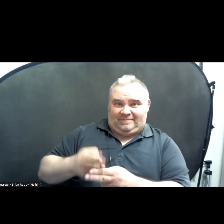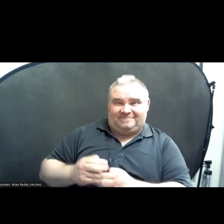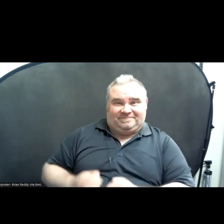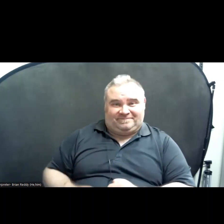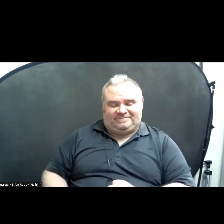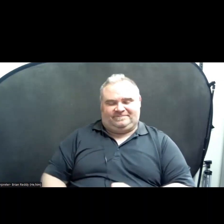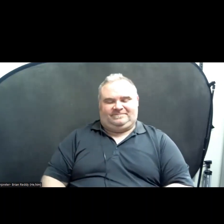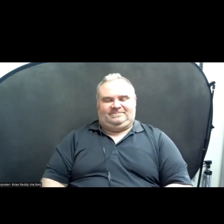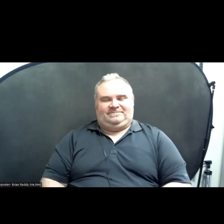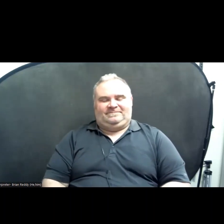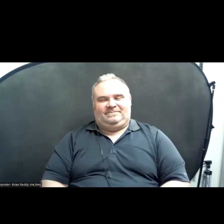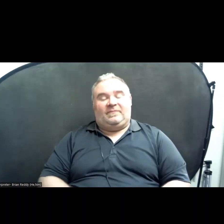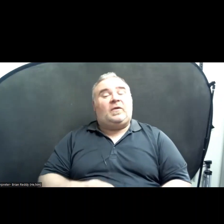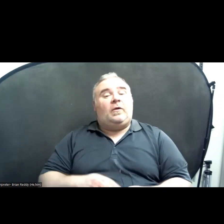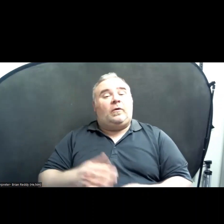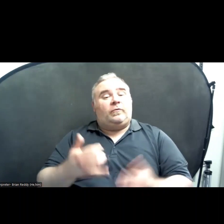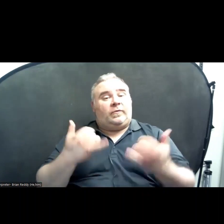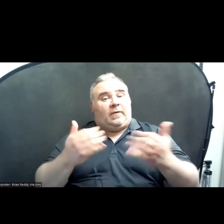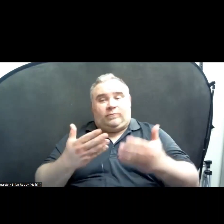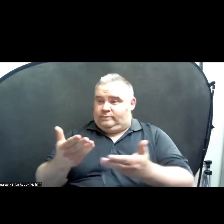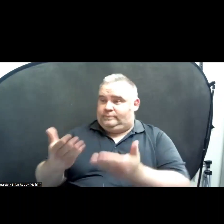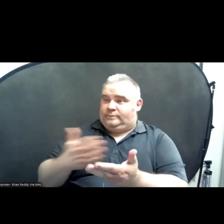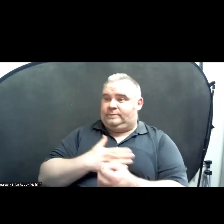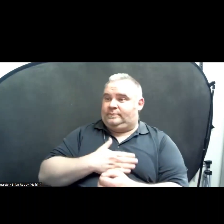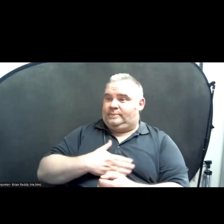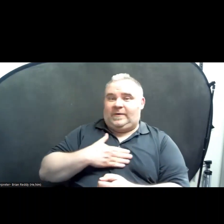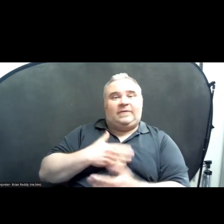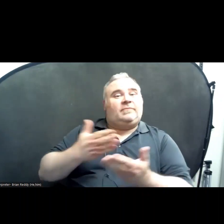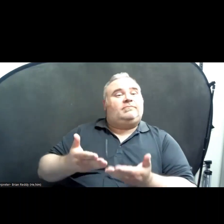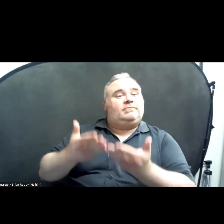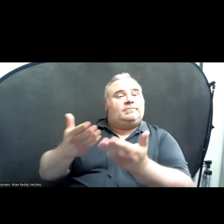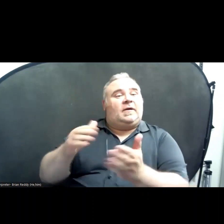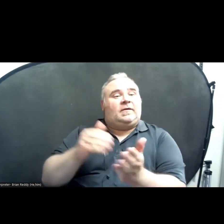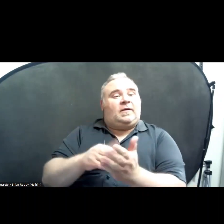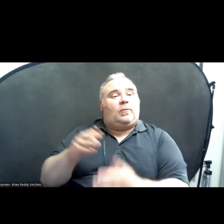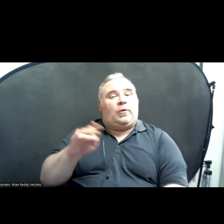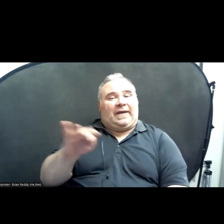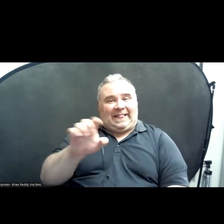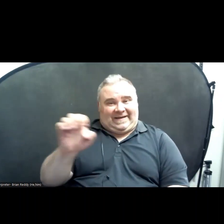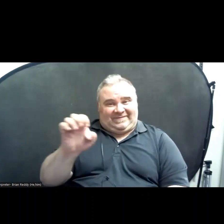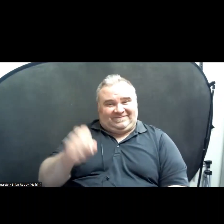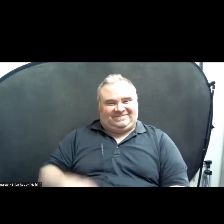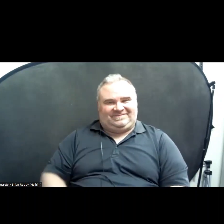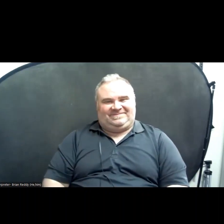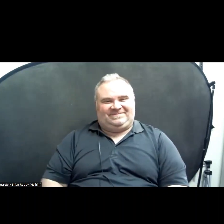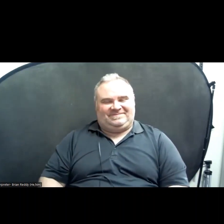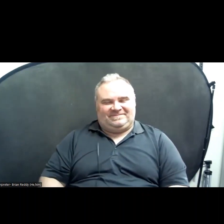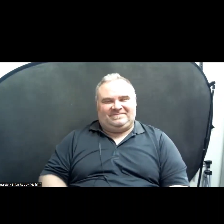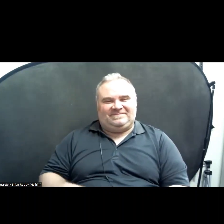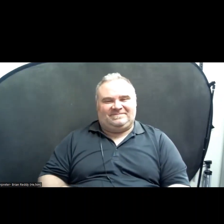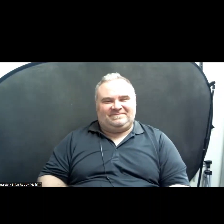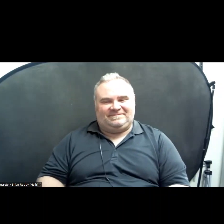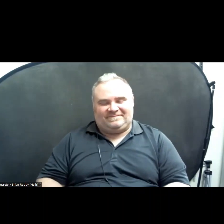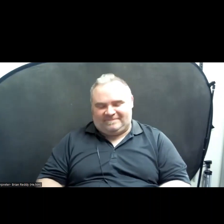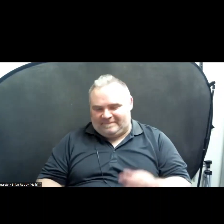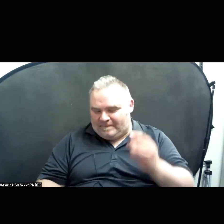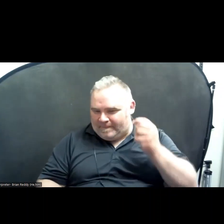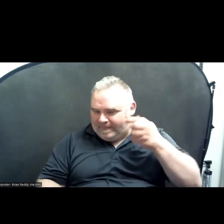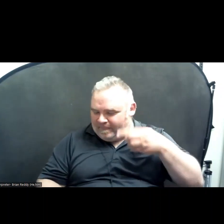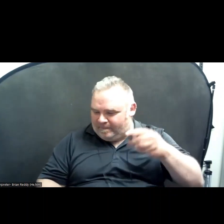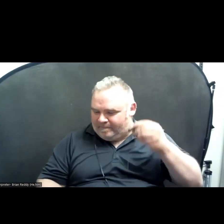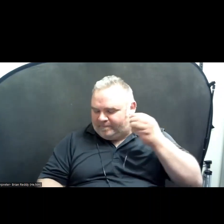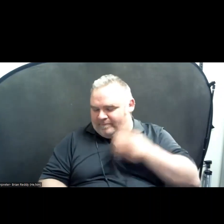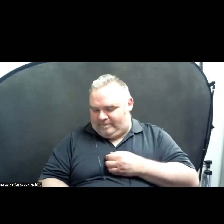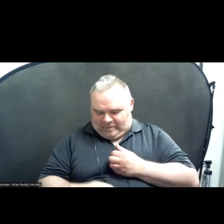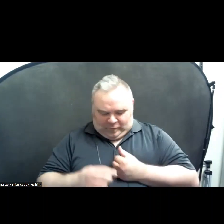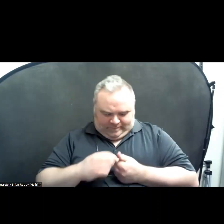question. So now, without further ado, I will turn it over to Dr. Mohile. Thank you very much. While I